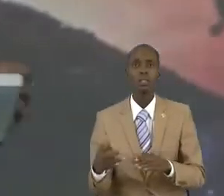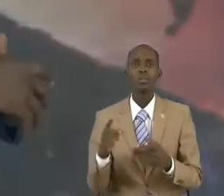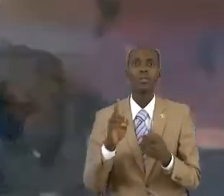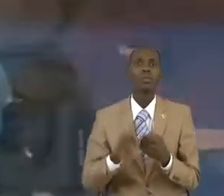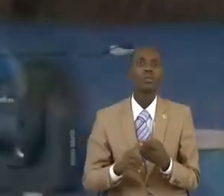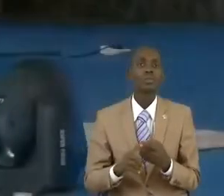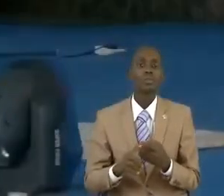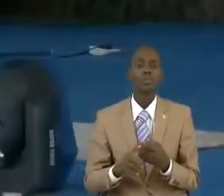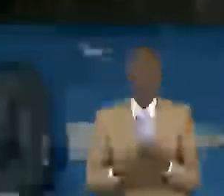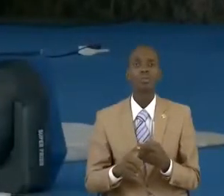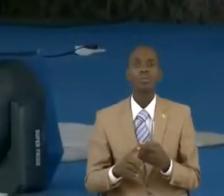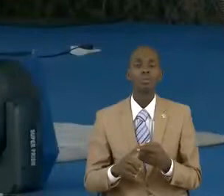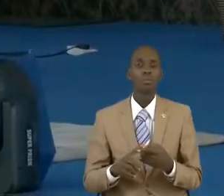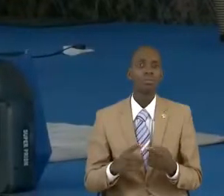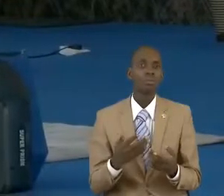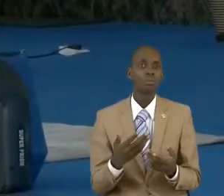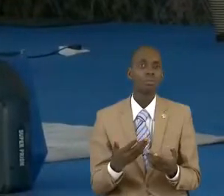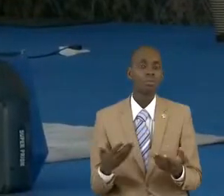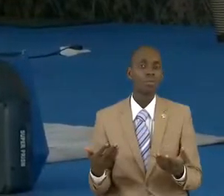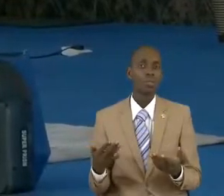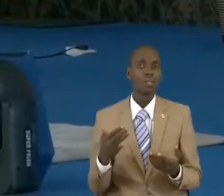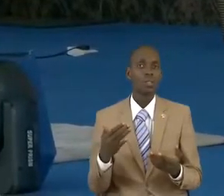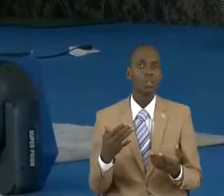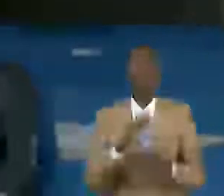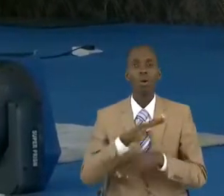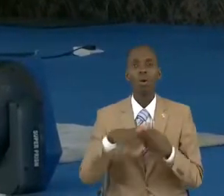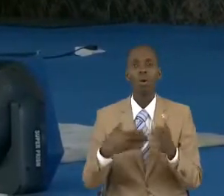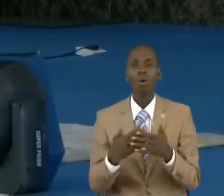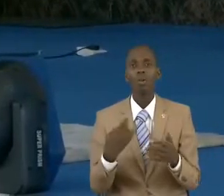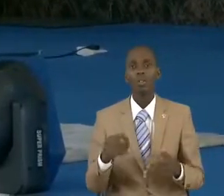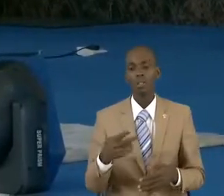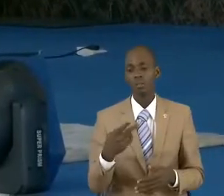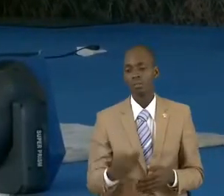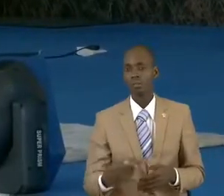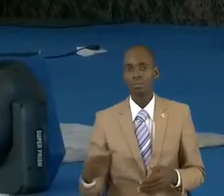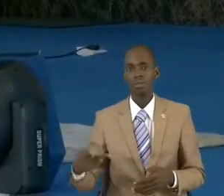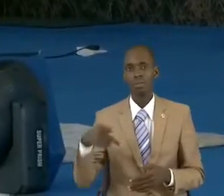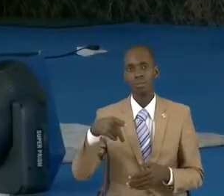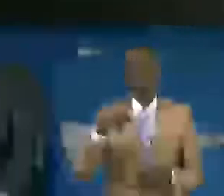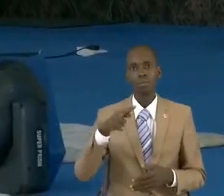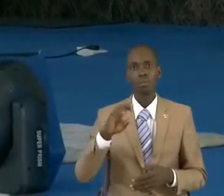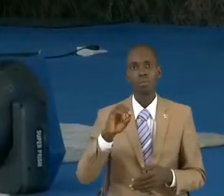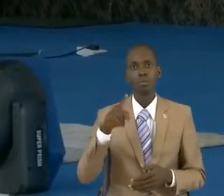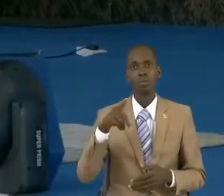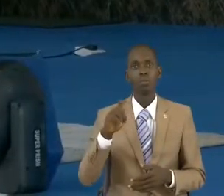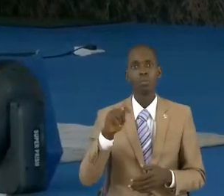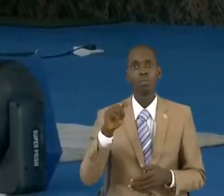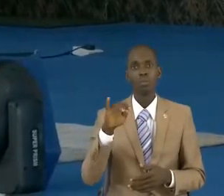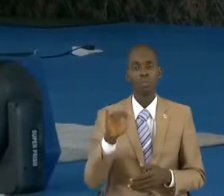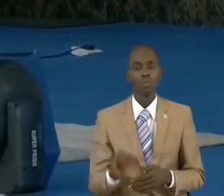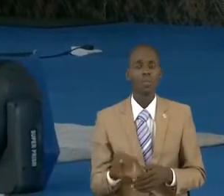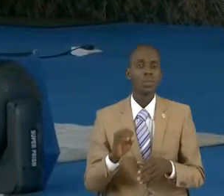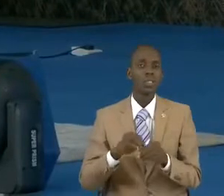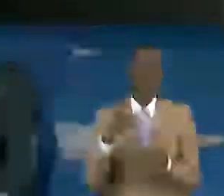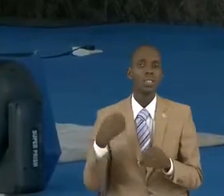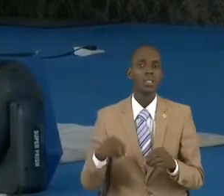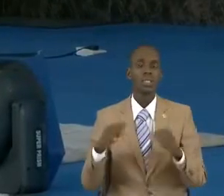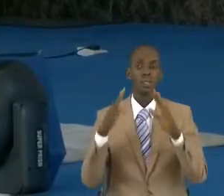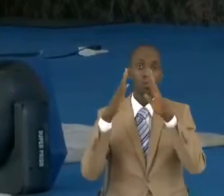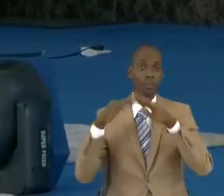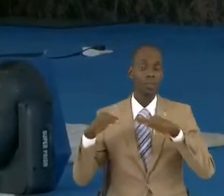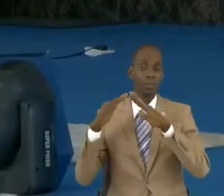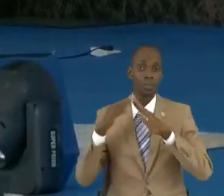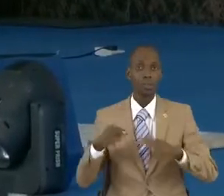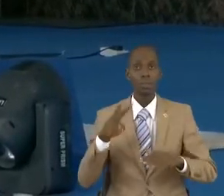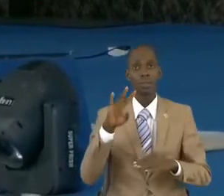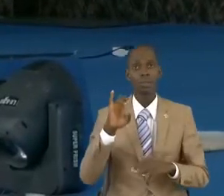it yesterday, all those properties in the village that something will jolt you. I mentioned it